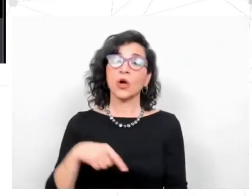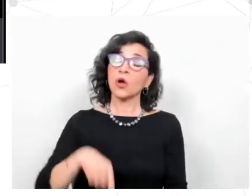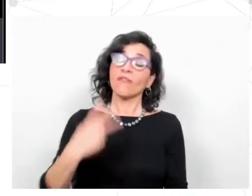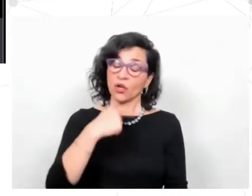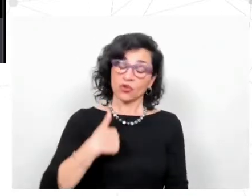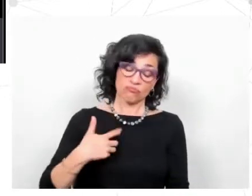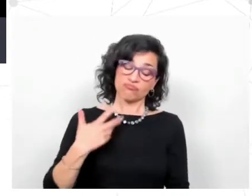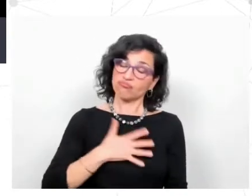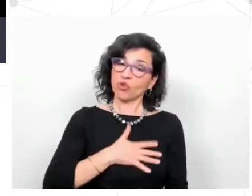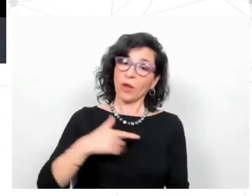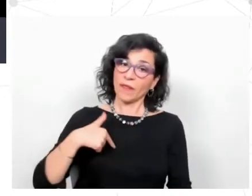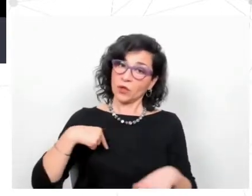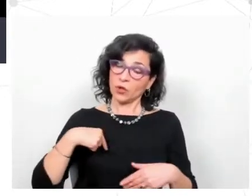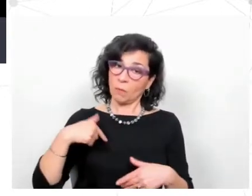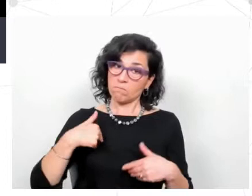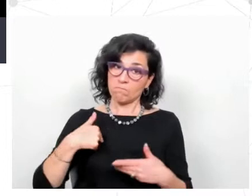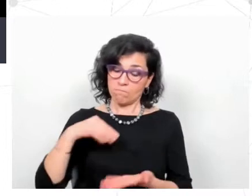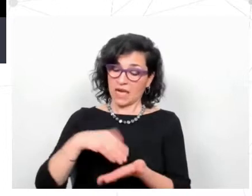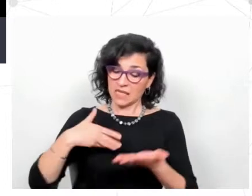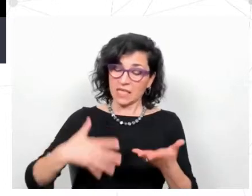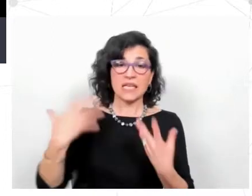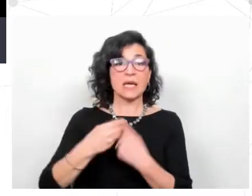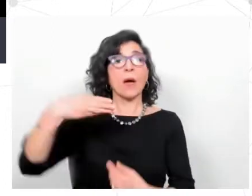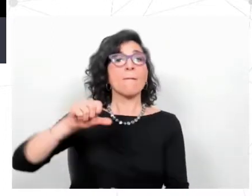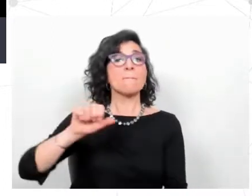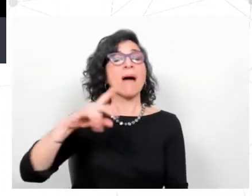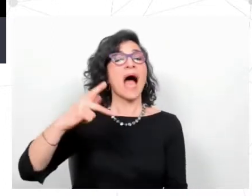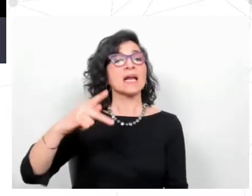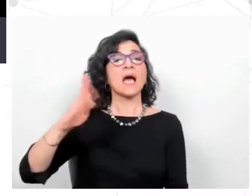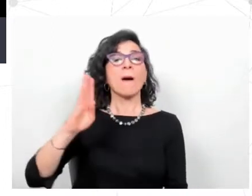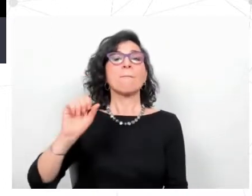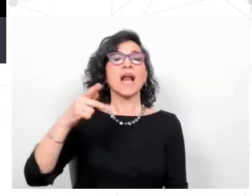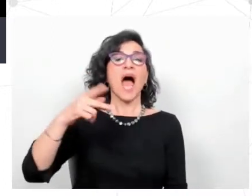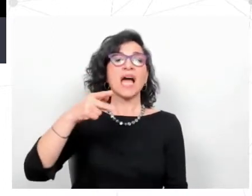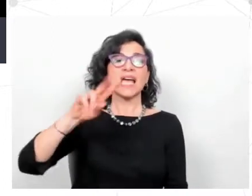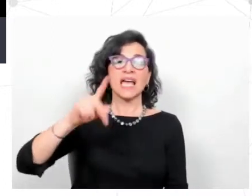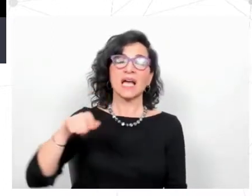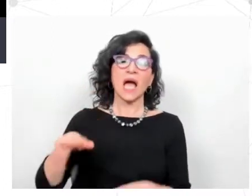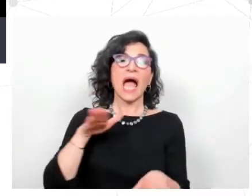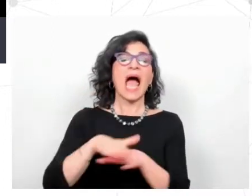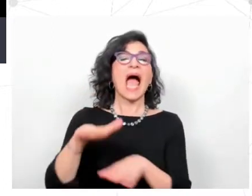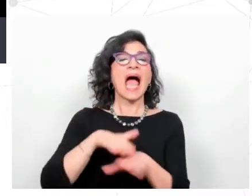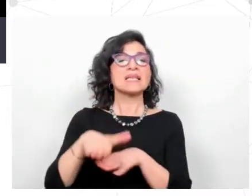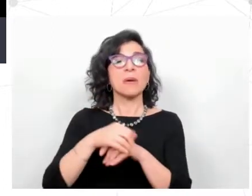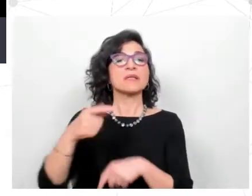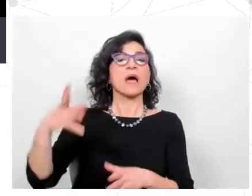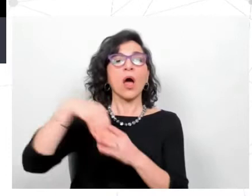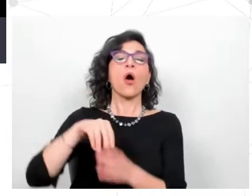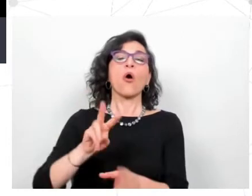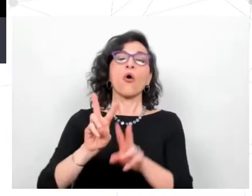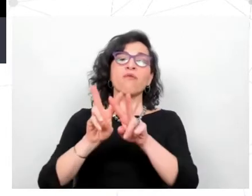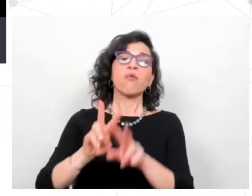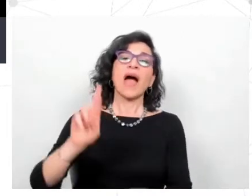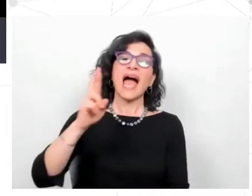with VRRO, Vision Loss and Rehabilitation Ontario. Our goal in this presentation is to